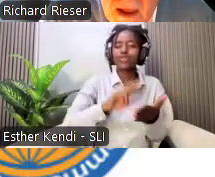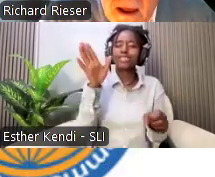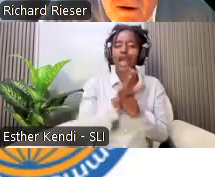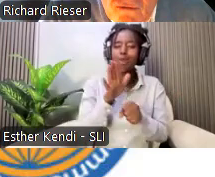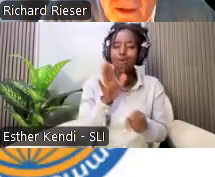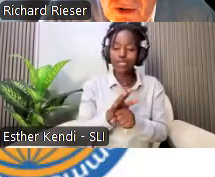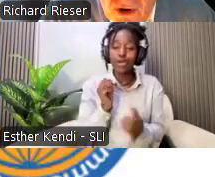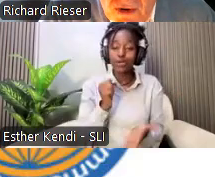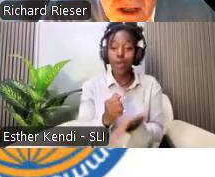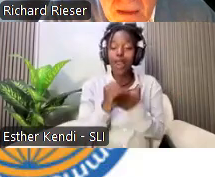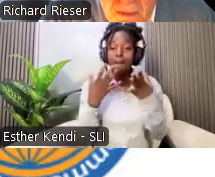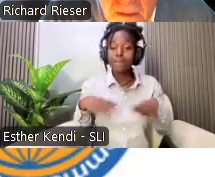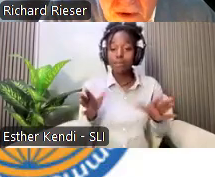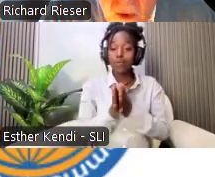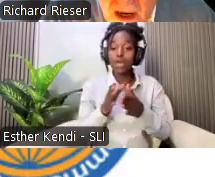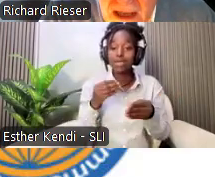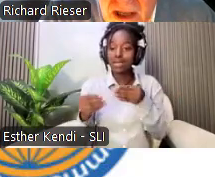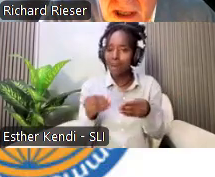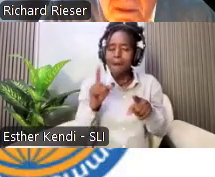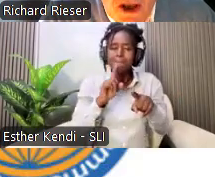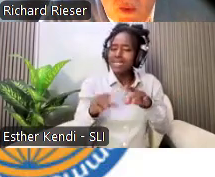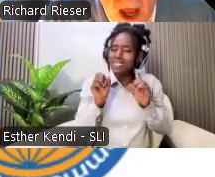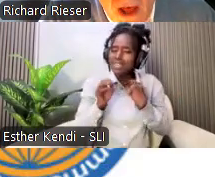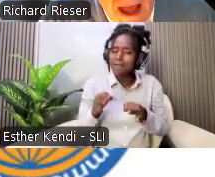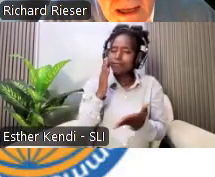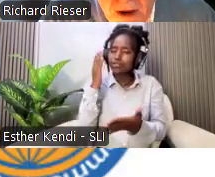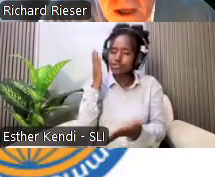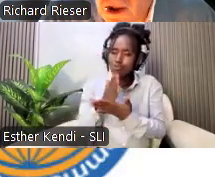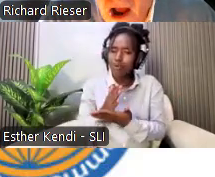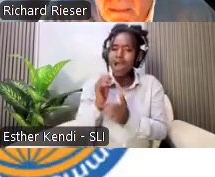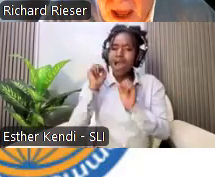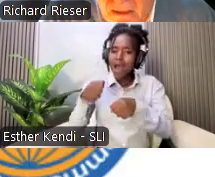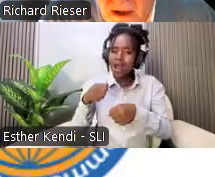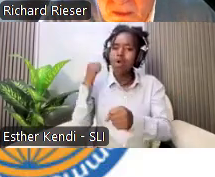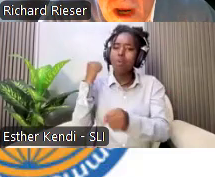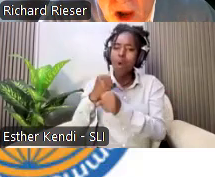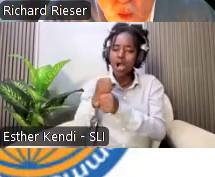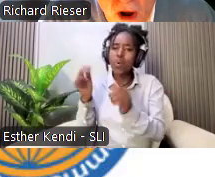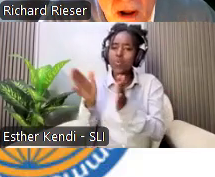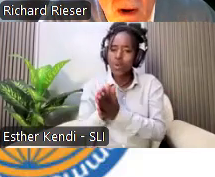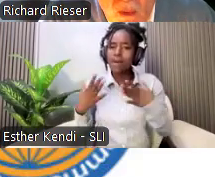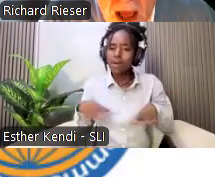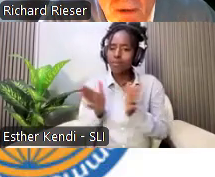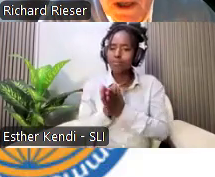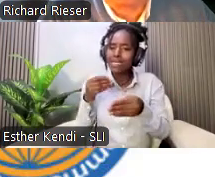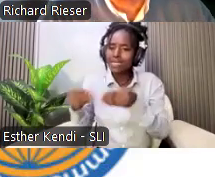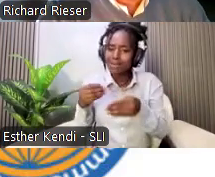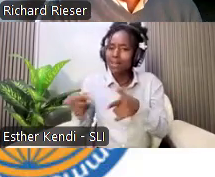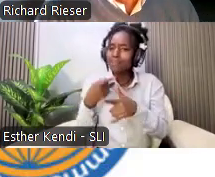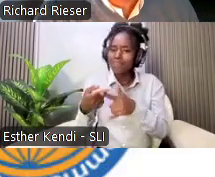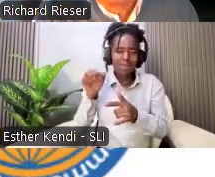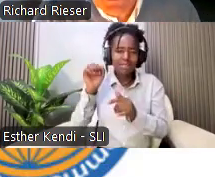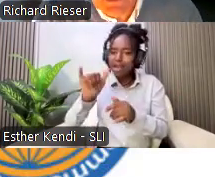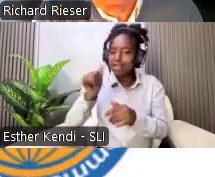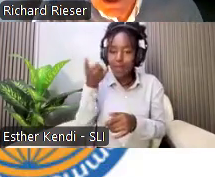better run through disabled people's organisations, because we are the experts on our impairments. We know what helps us to